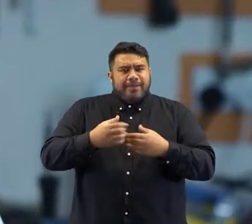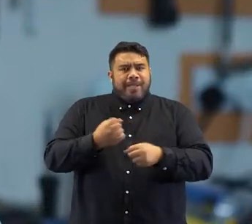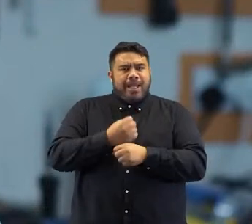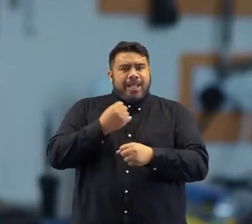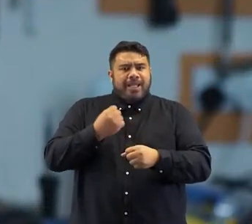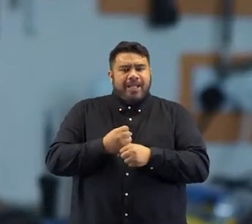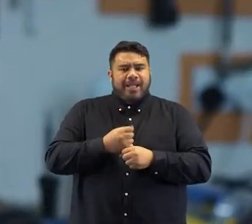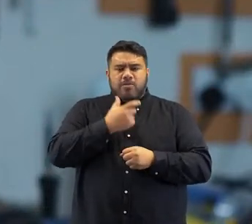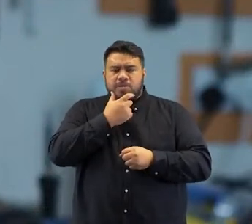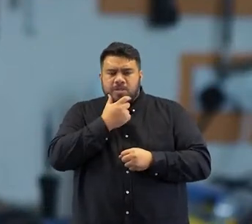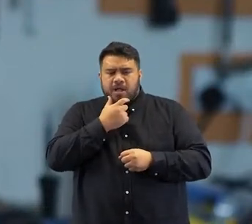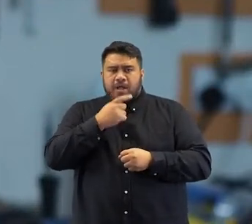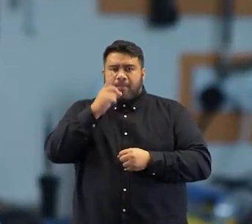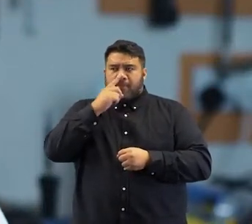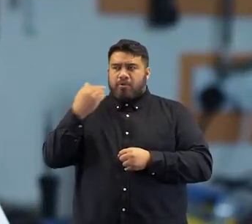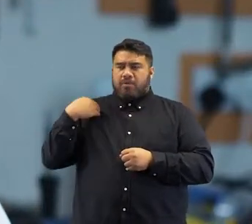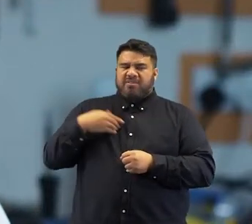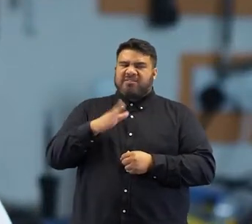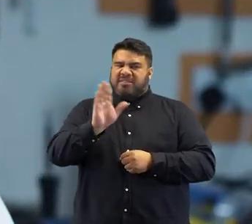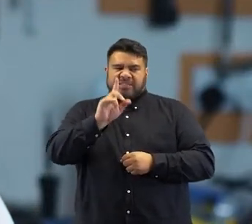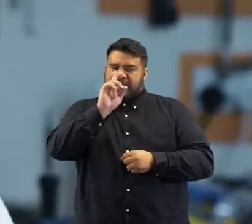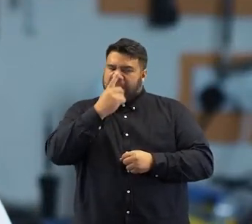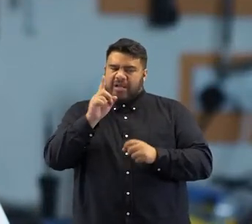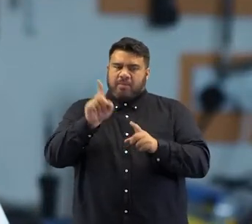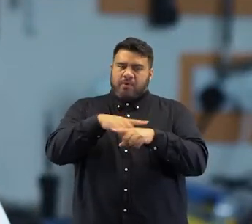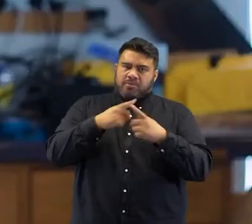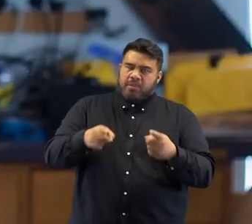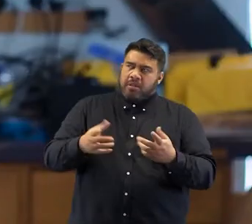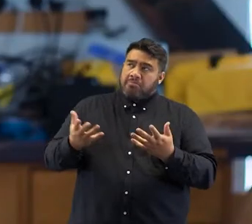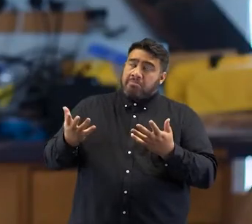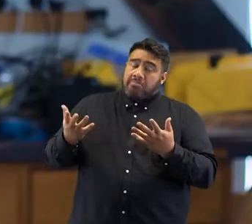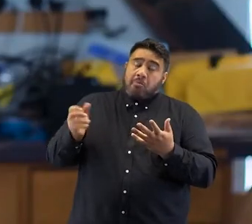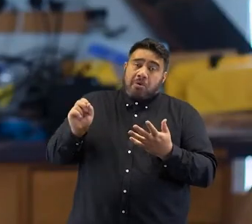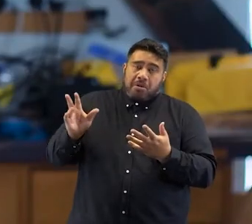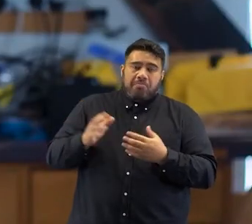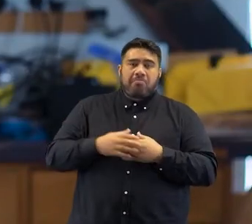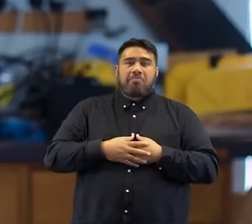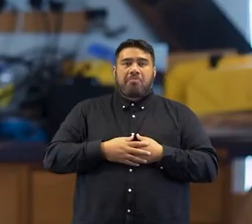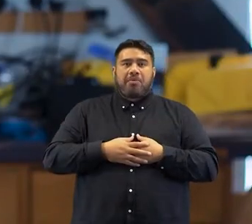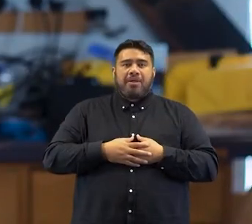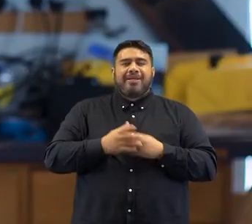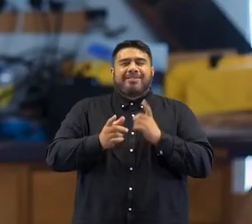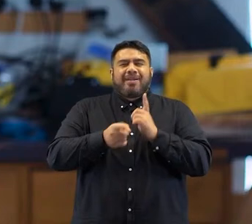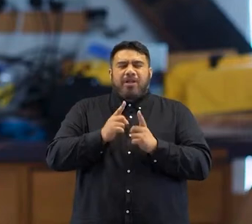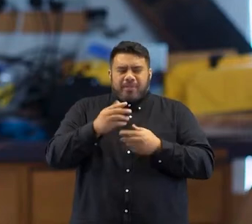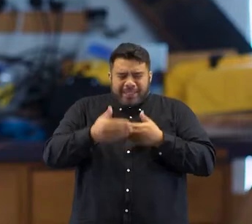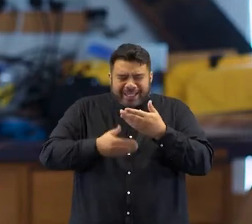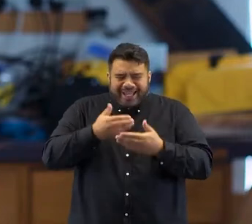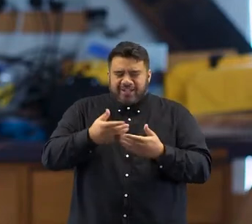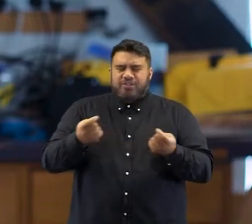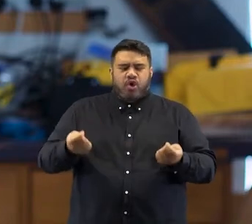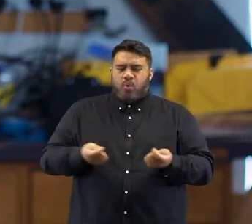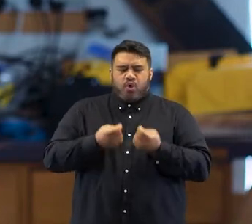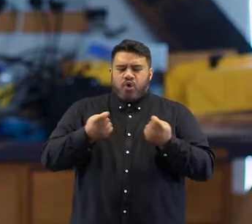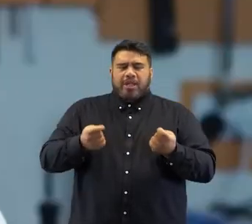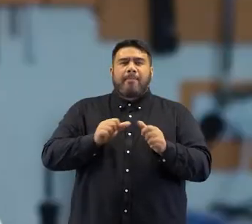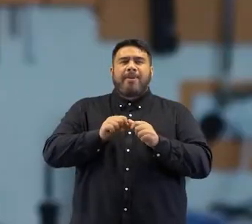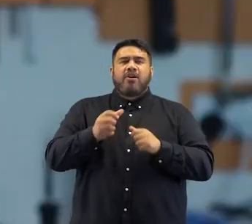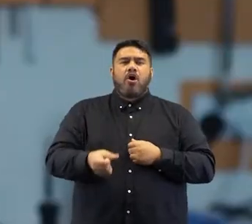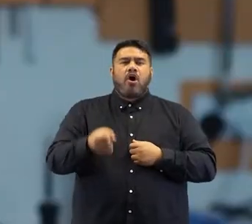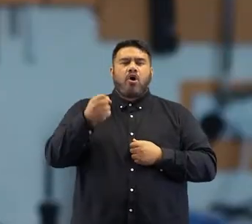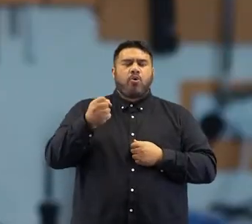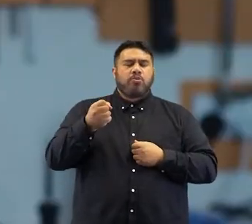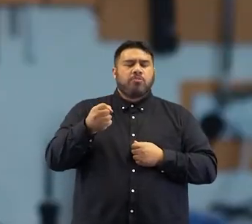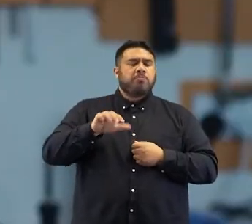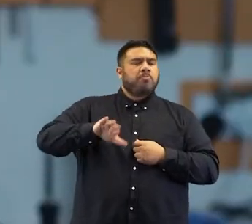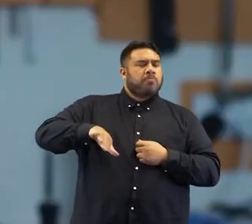told that I'd bring up an idea and people were like, no, you can't do that, that's impossible. So when you get like stuck on one part of the project, I don't know how I'm going to do this, you